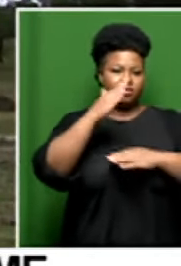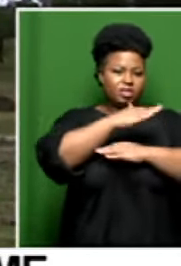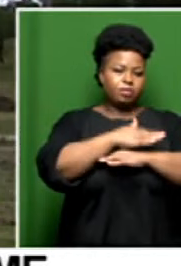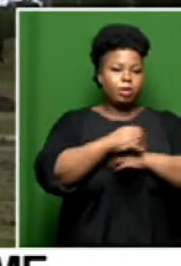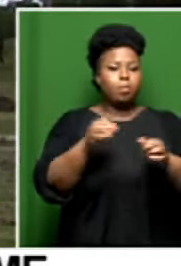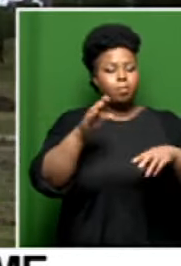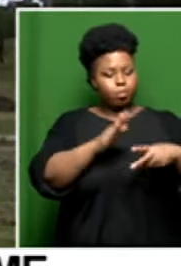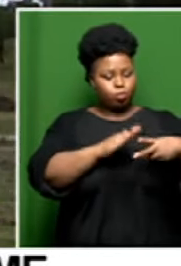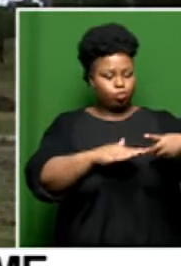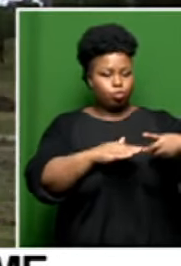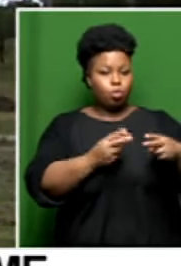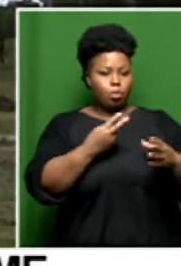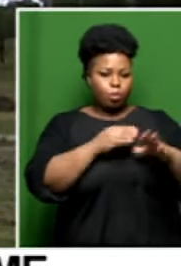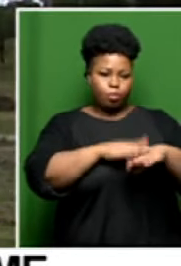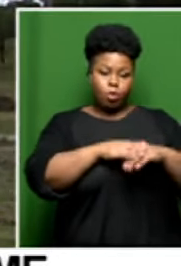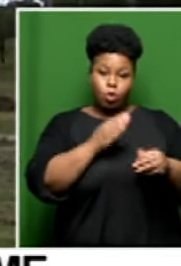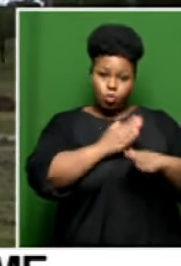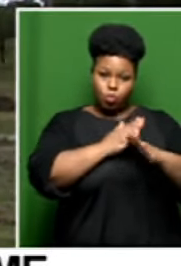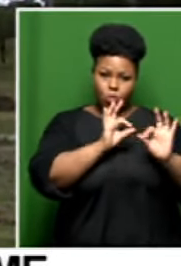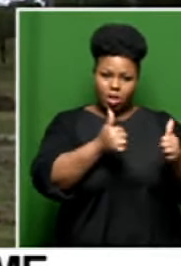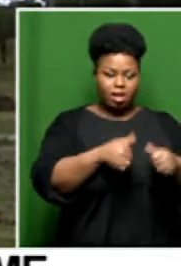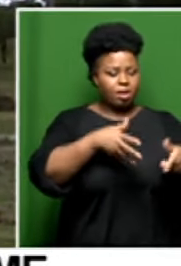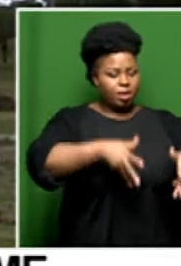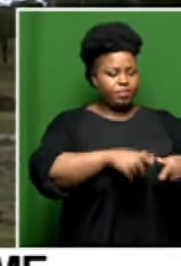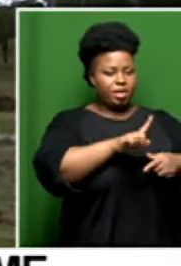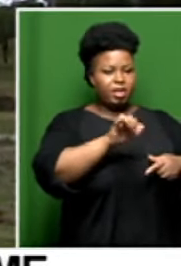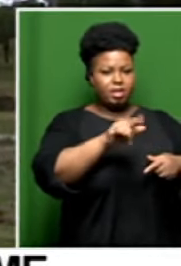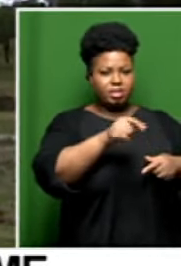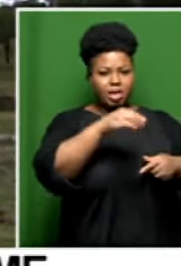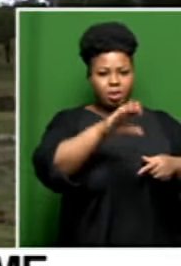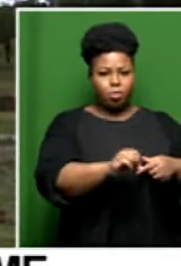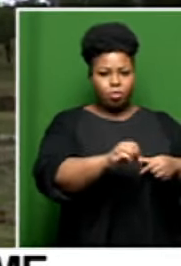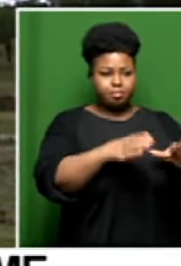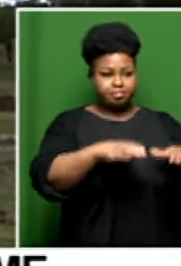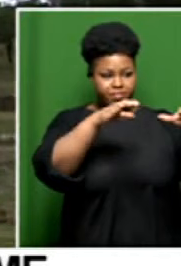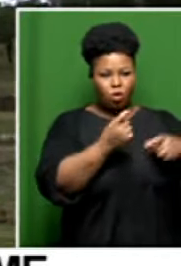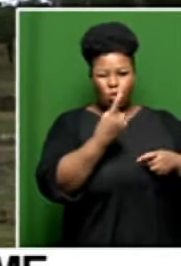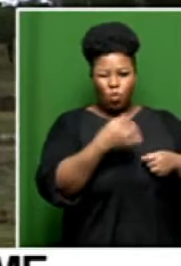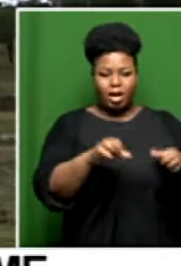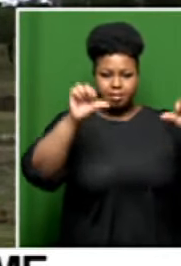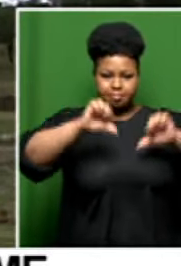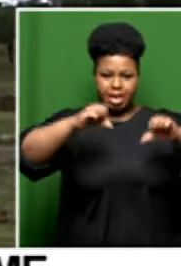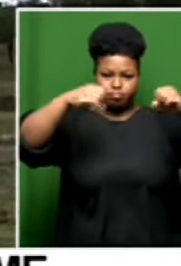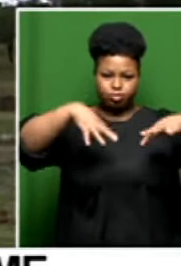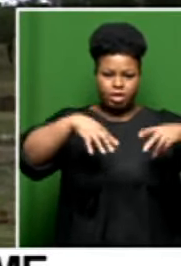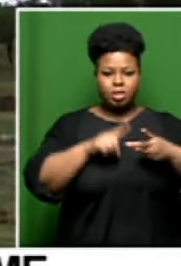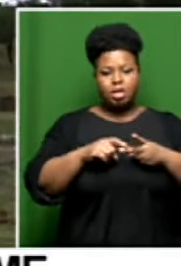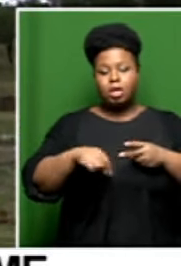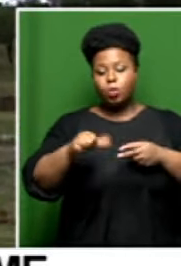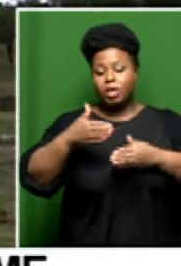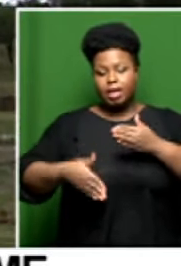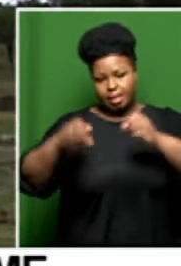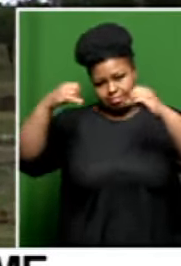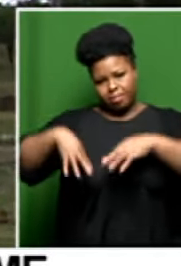2 generation units from here at Letaba Power Station. 1 unit is returning tonight and 1 during the